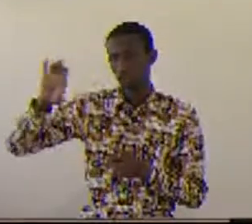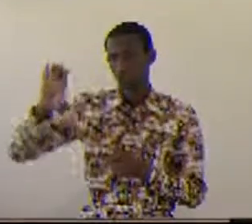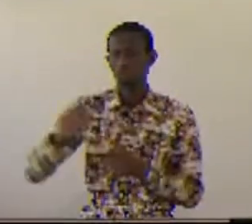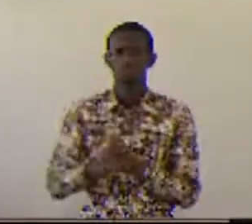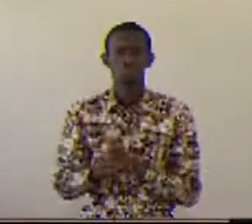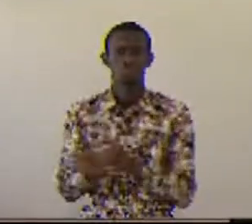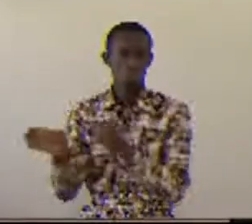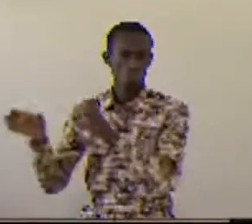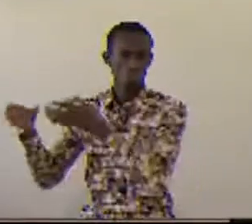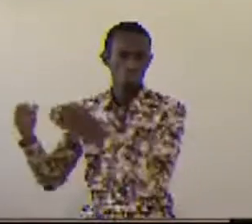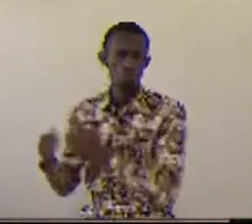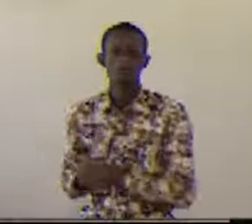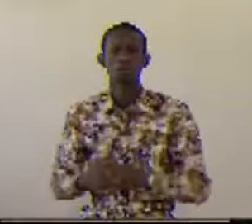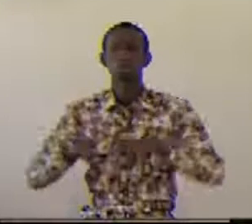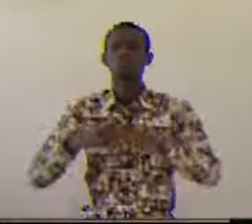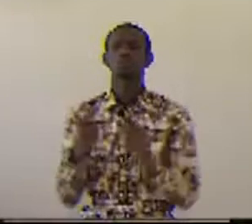in a group,